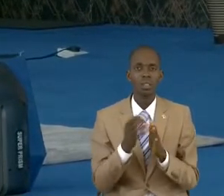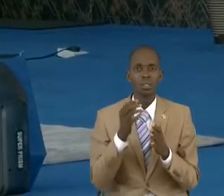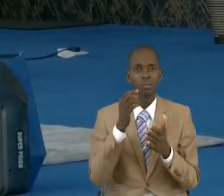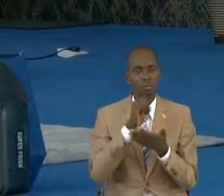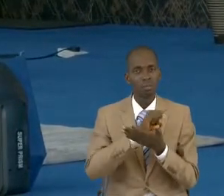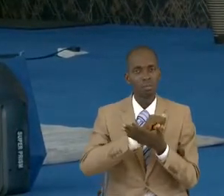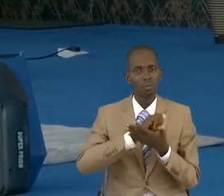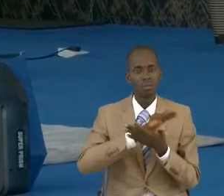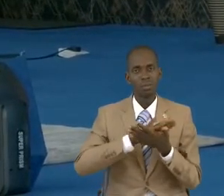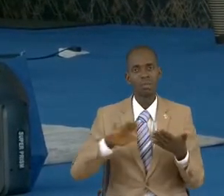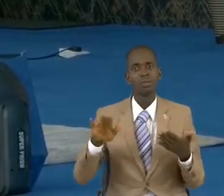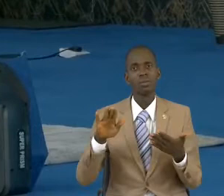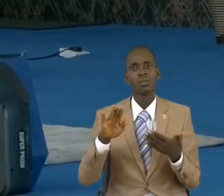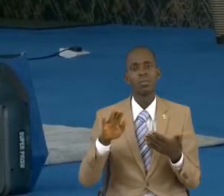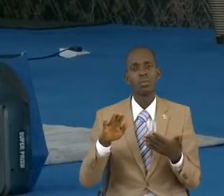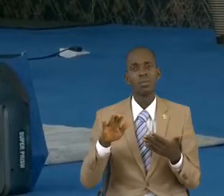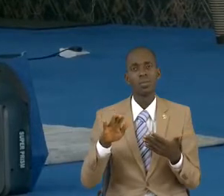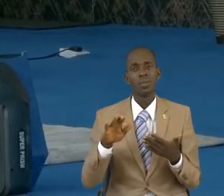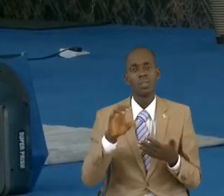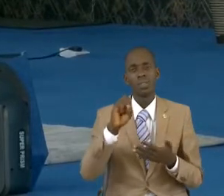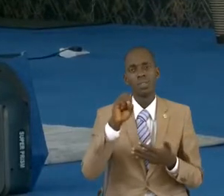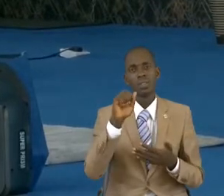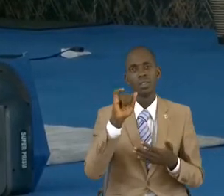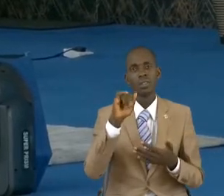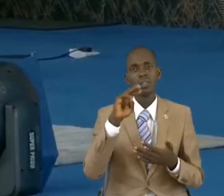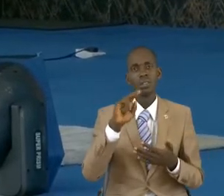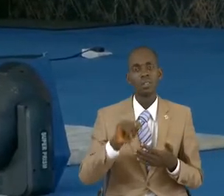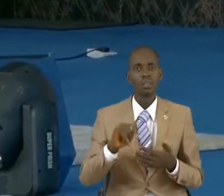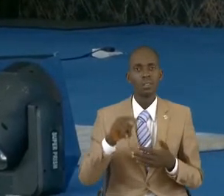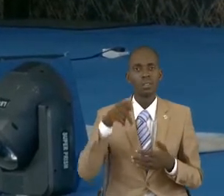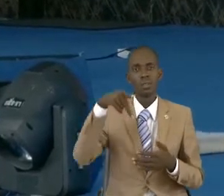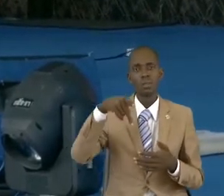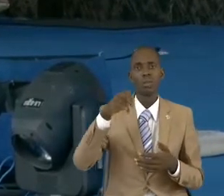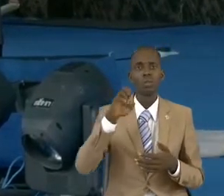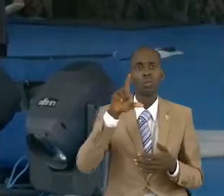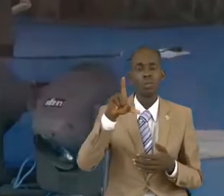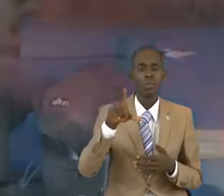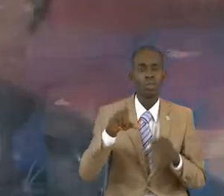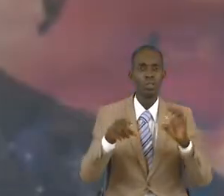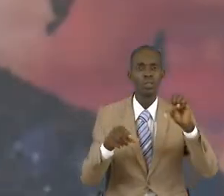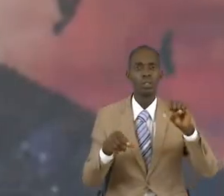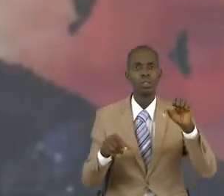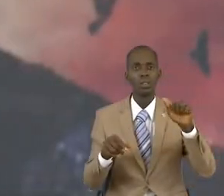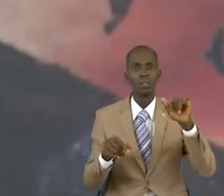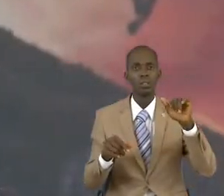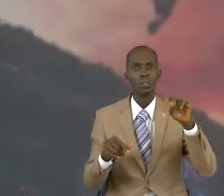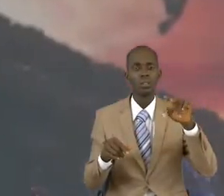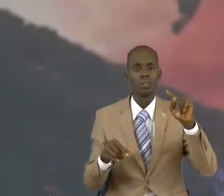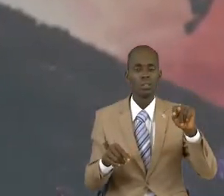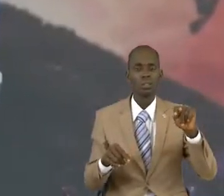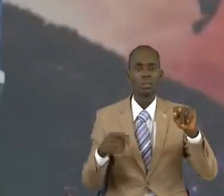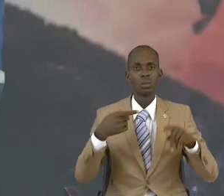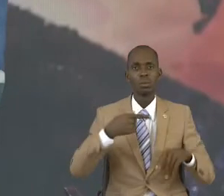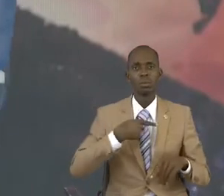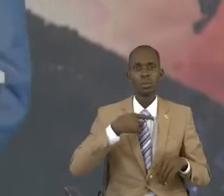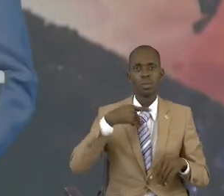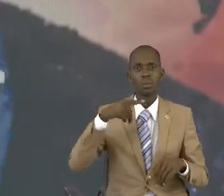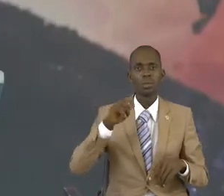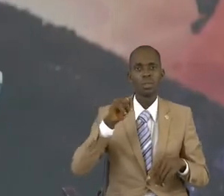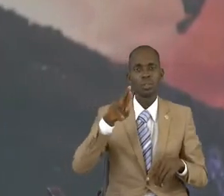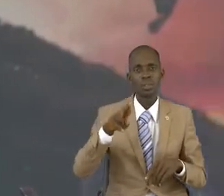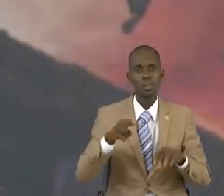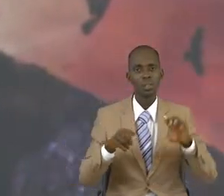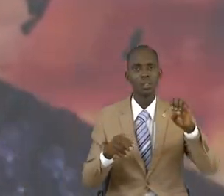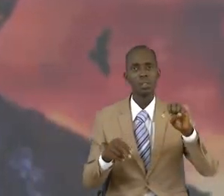Paul, St. Peter, St. John, saint, believer,